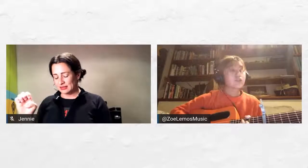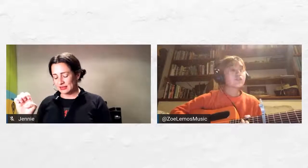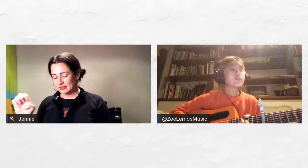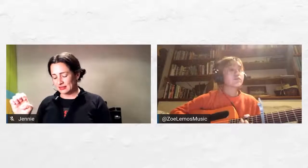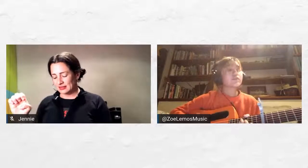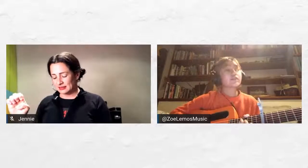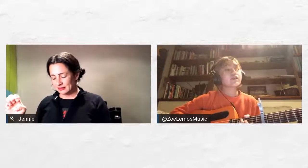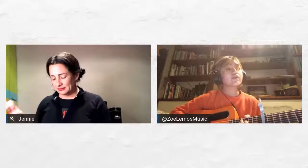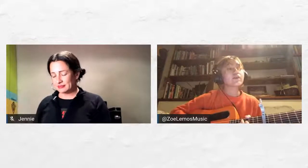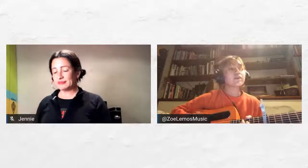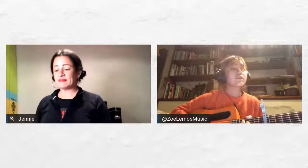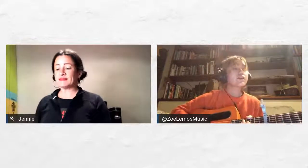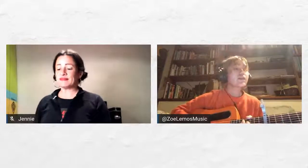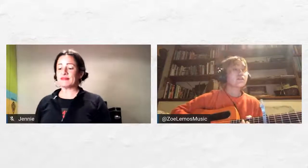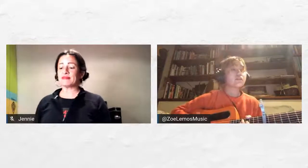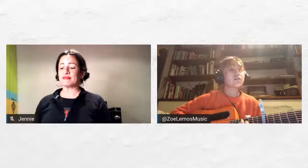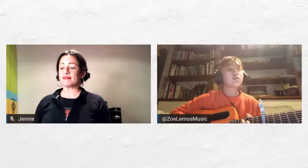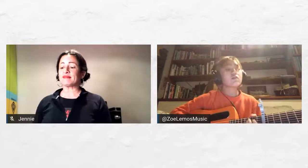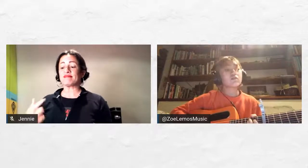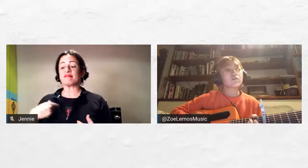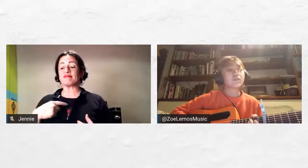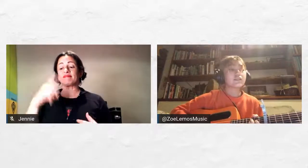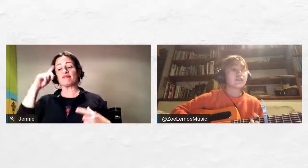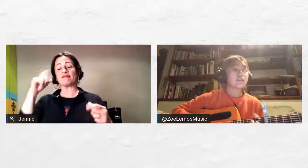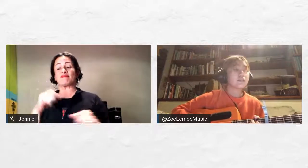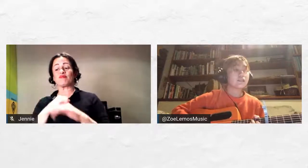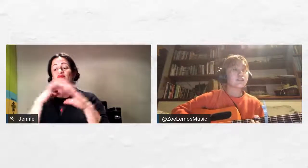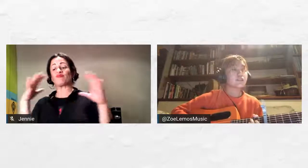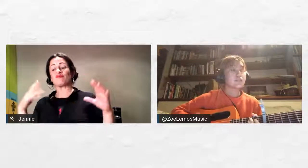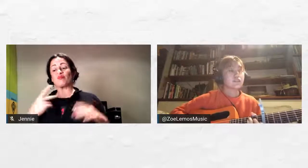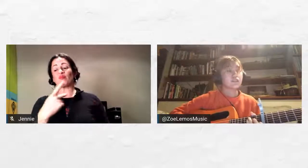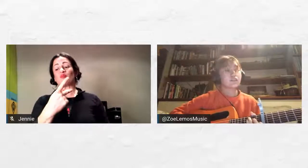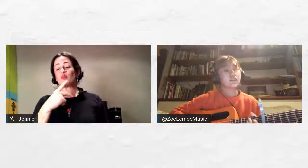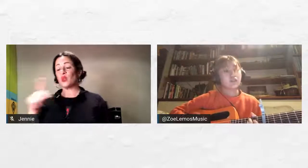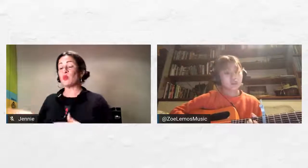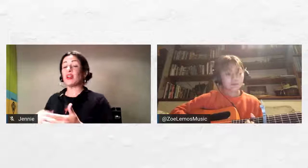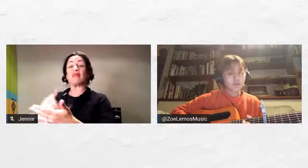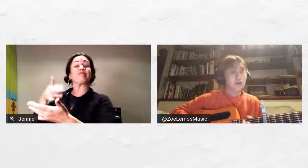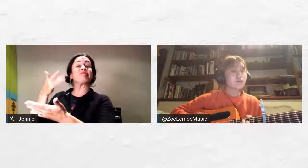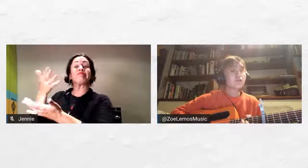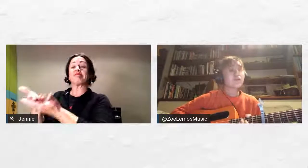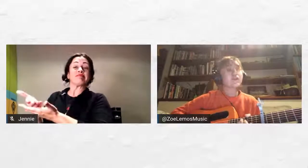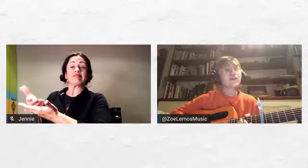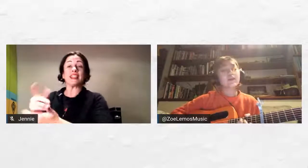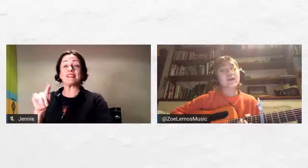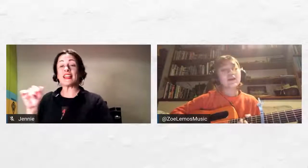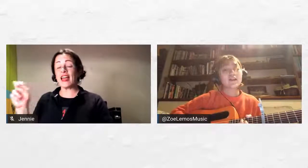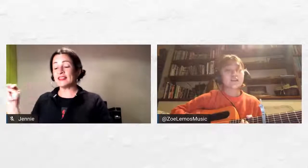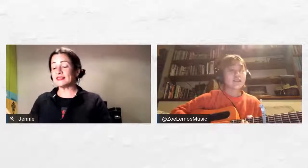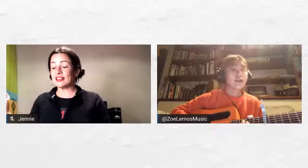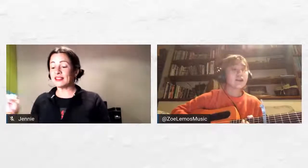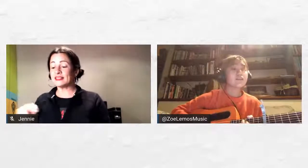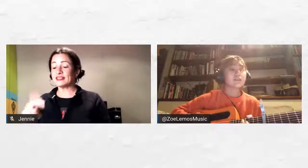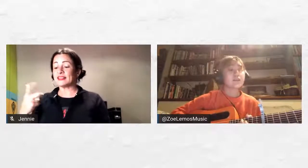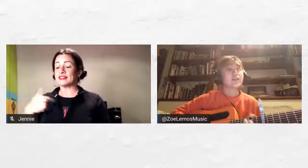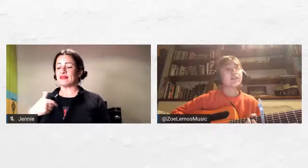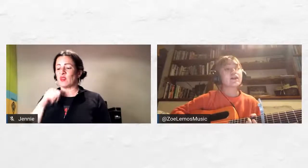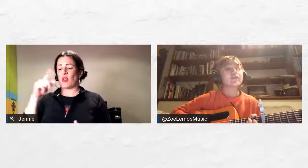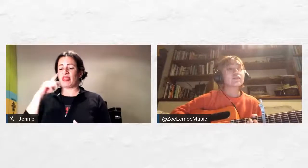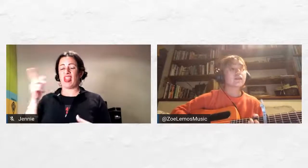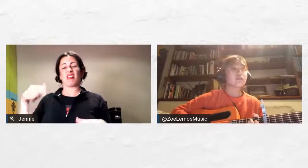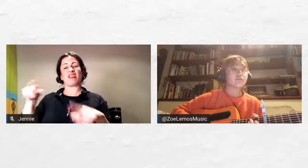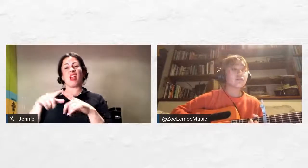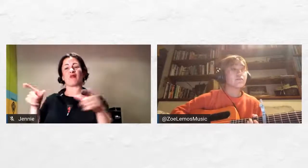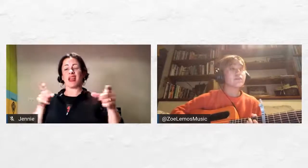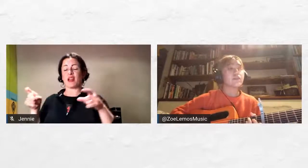I had dreams that we would end up in Tennessee. But I don't think they could handle what